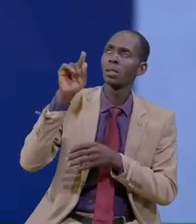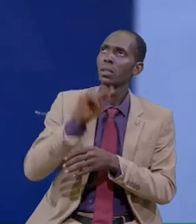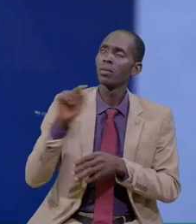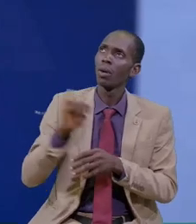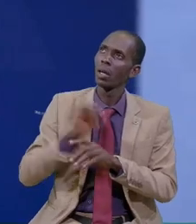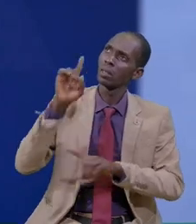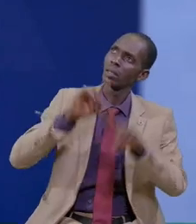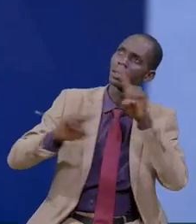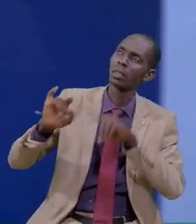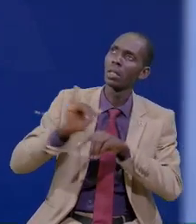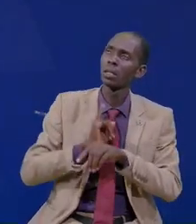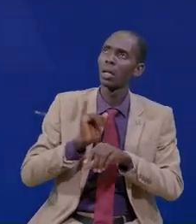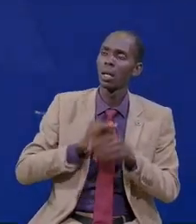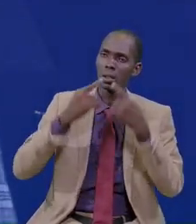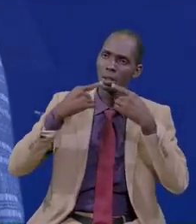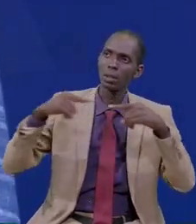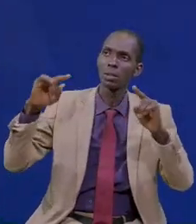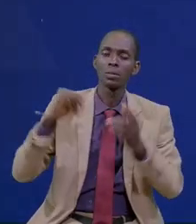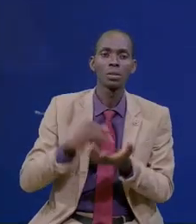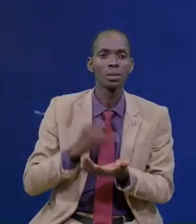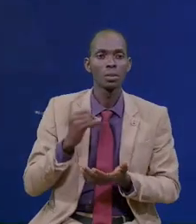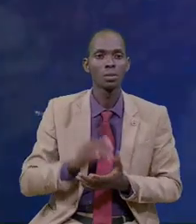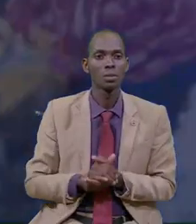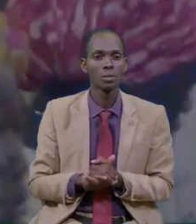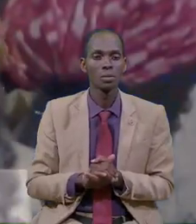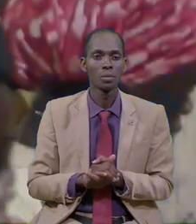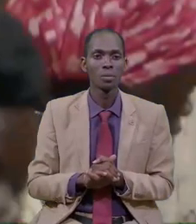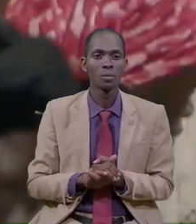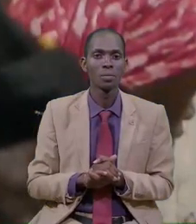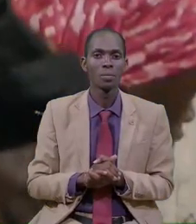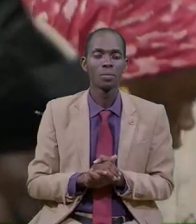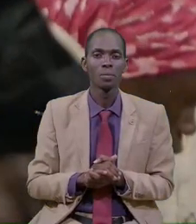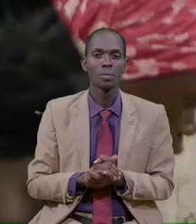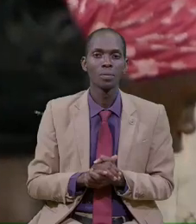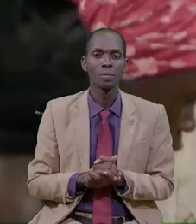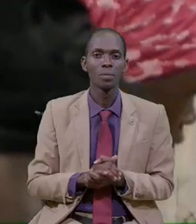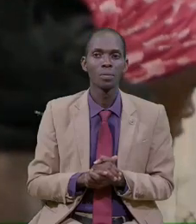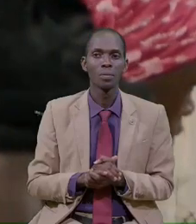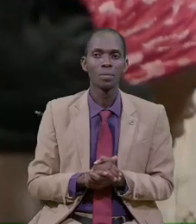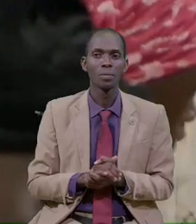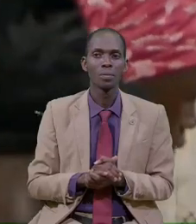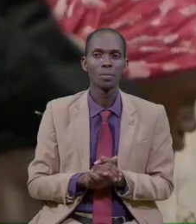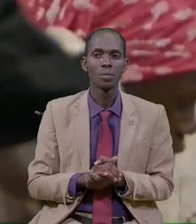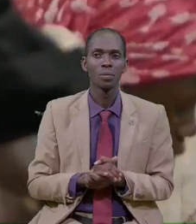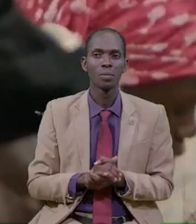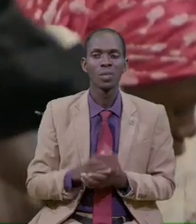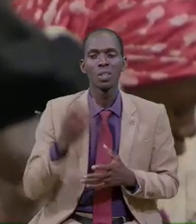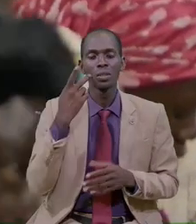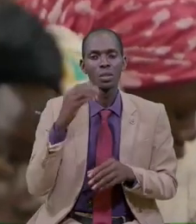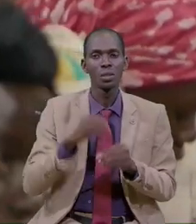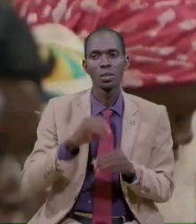il it. A promis me guérir, alors me voici, je dis Seigneur je suis là. Comme tu l'as dit, je crois, je confesse que tu me guéris.